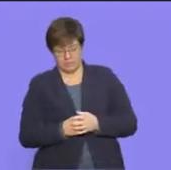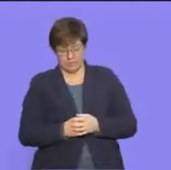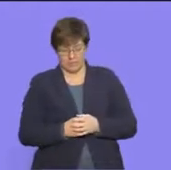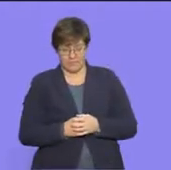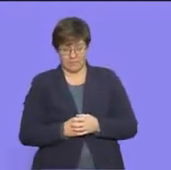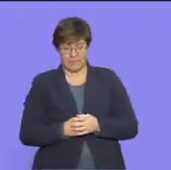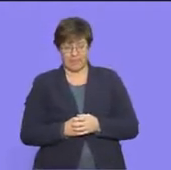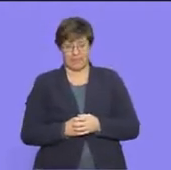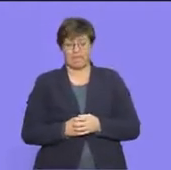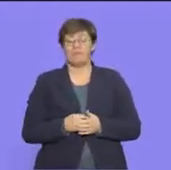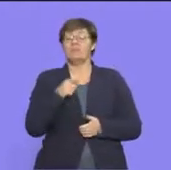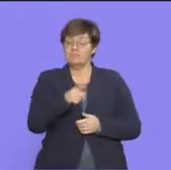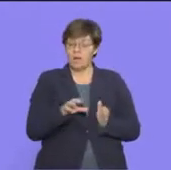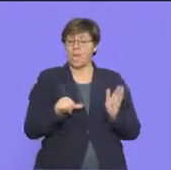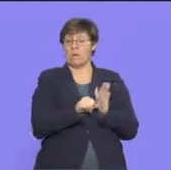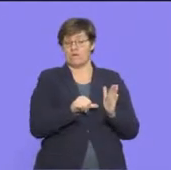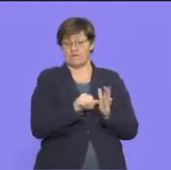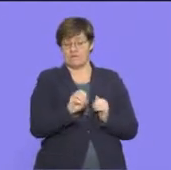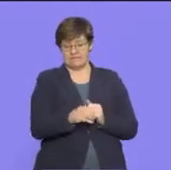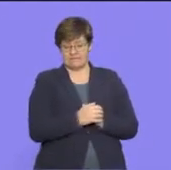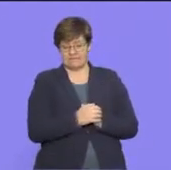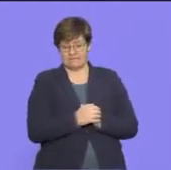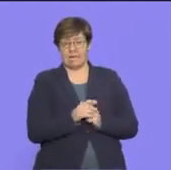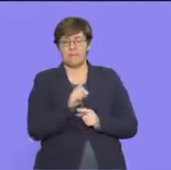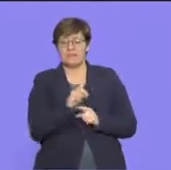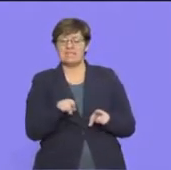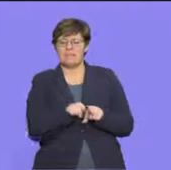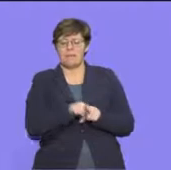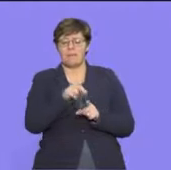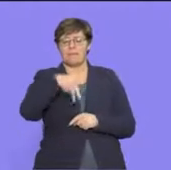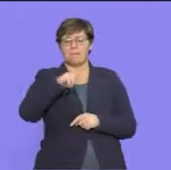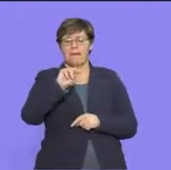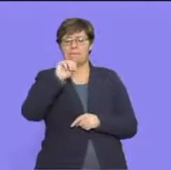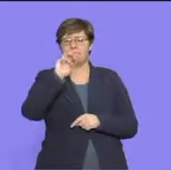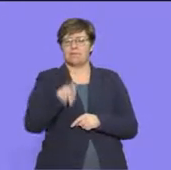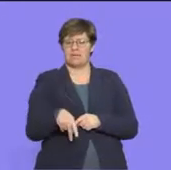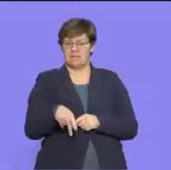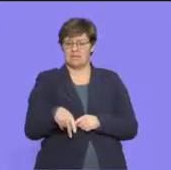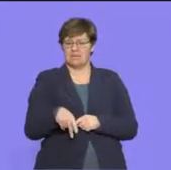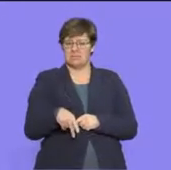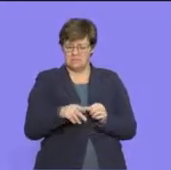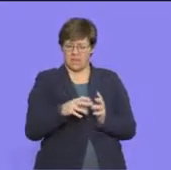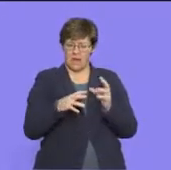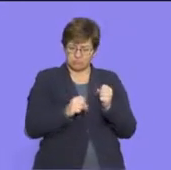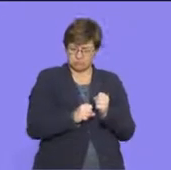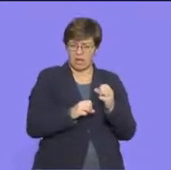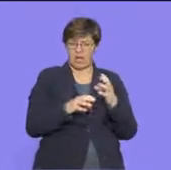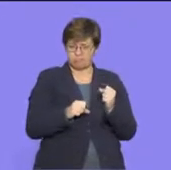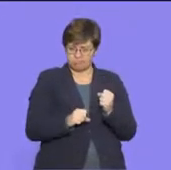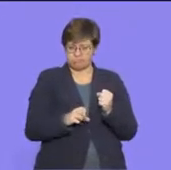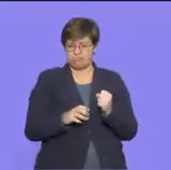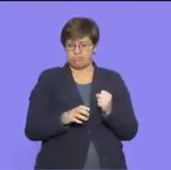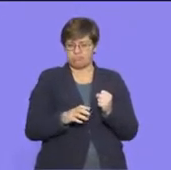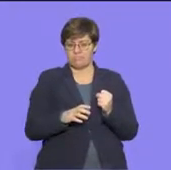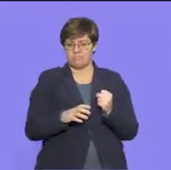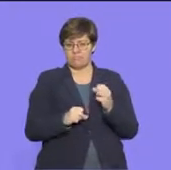movement is really important, but what it does is it's a pump. What does a pump mean? A pump is a